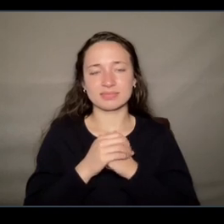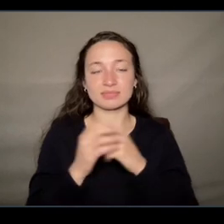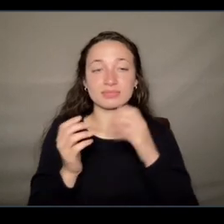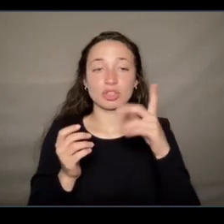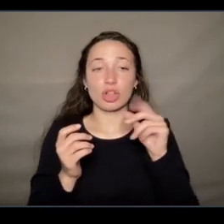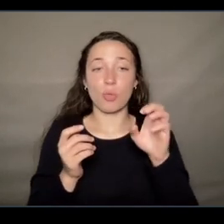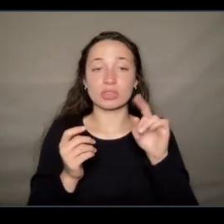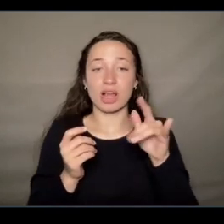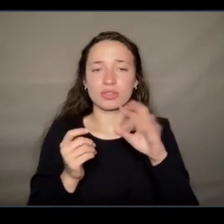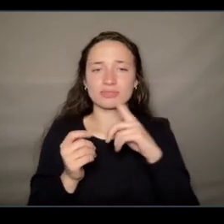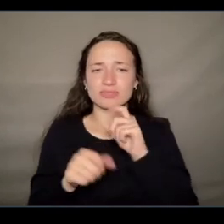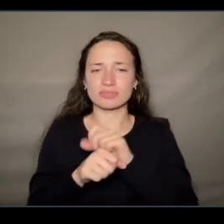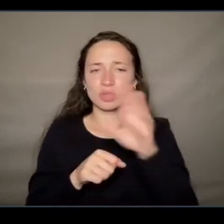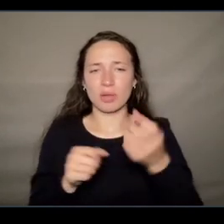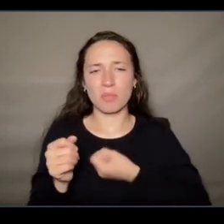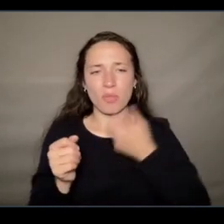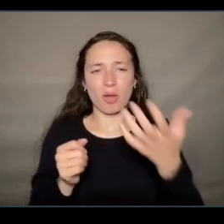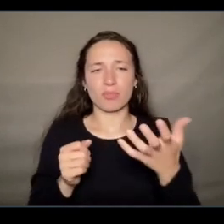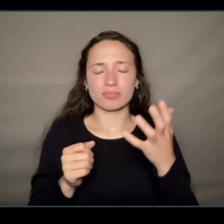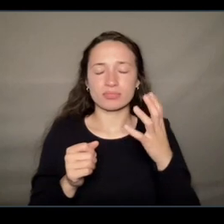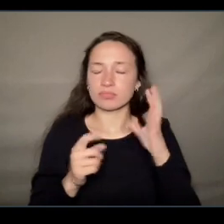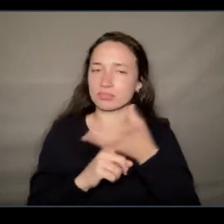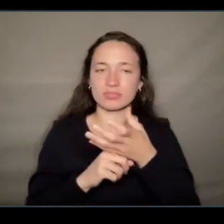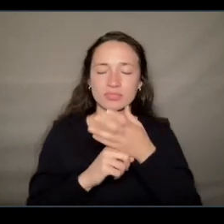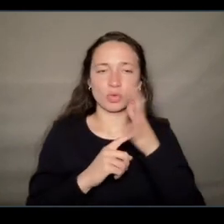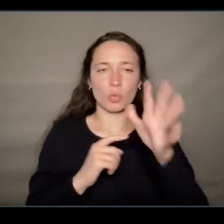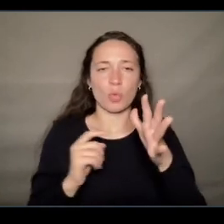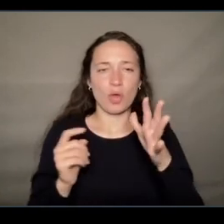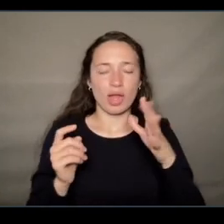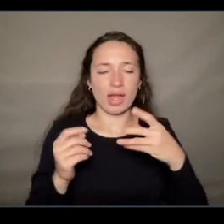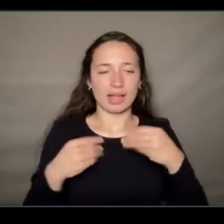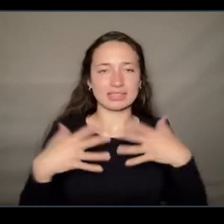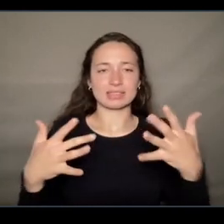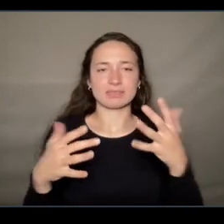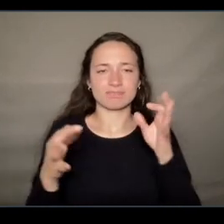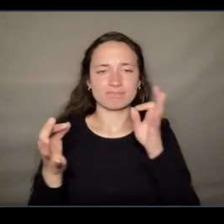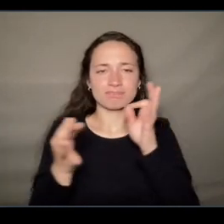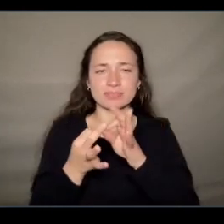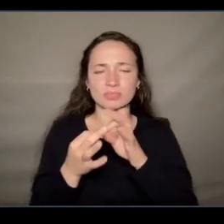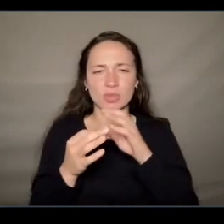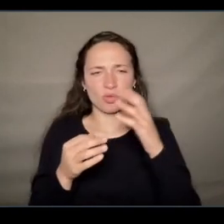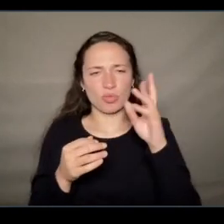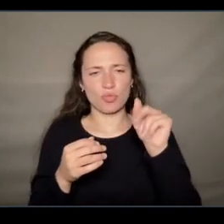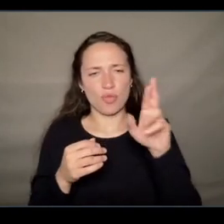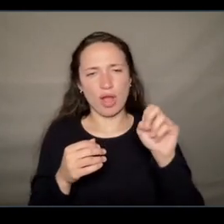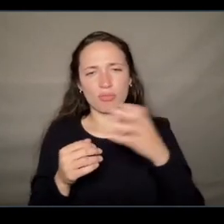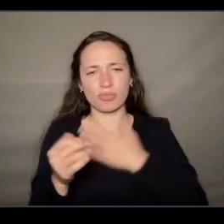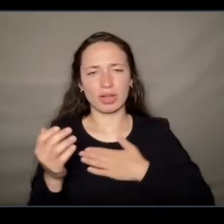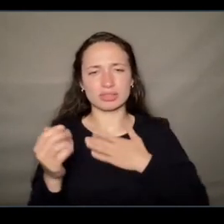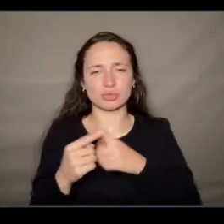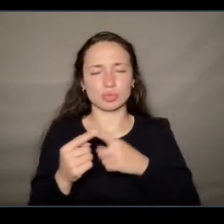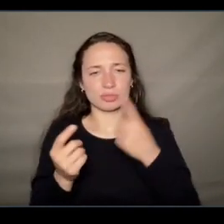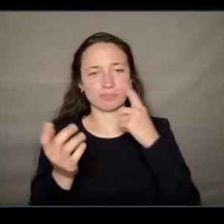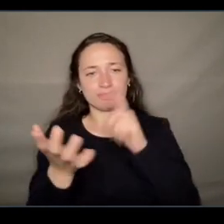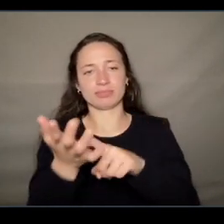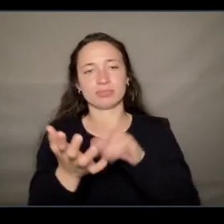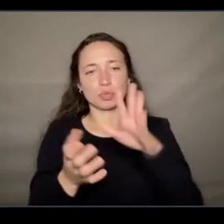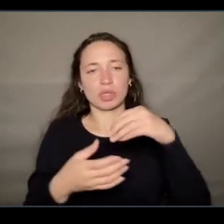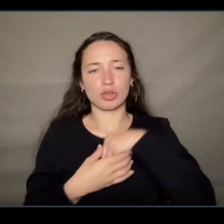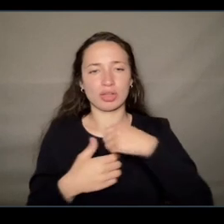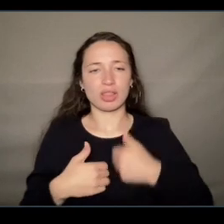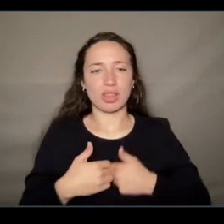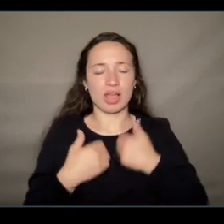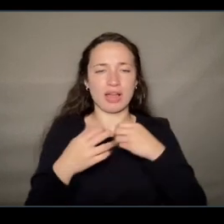Chloe Tyler says your poems encapsulate your essence so beautifully. It is such a rare pleasure to glimpse your inner